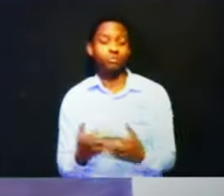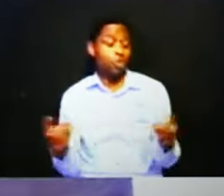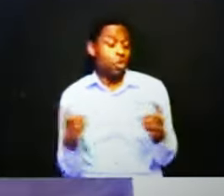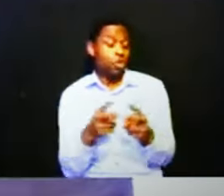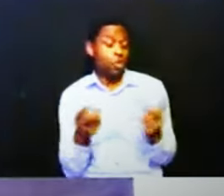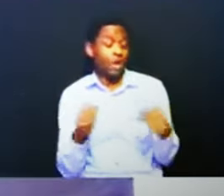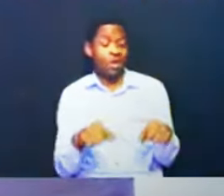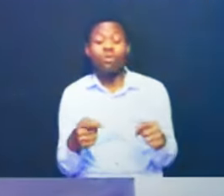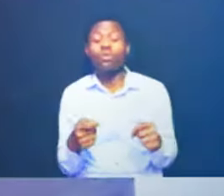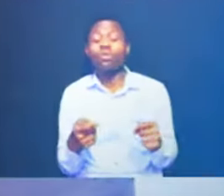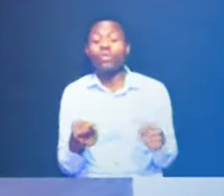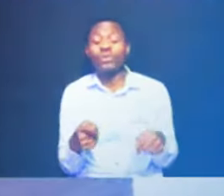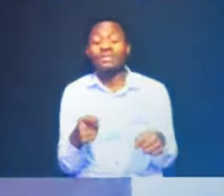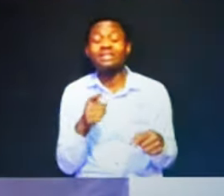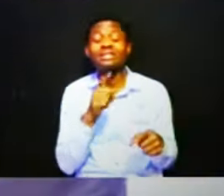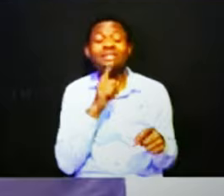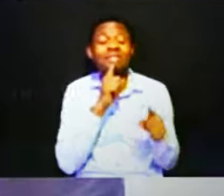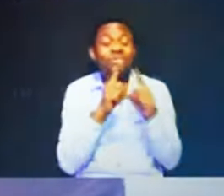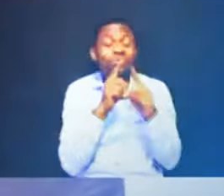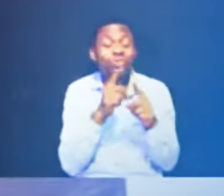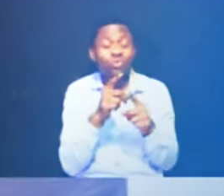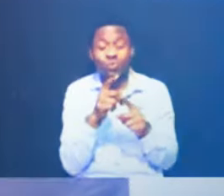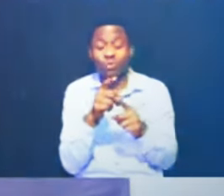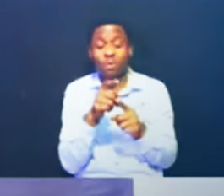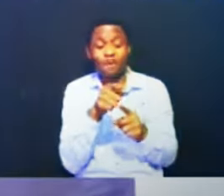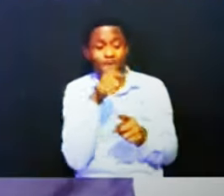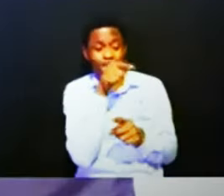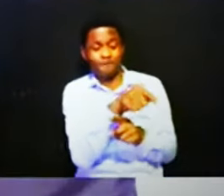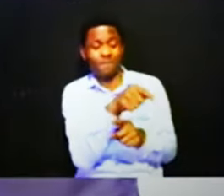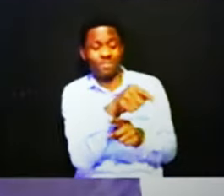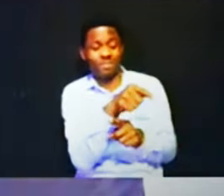pained. Because you spoke to a human being, not God.